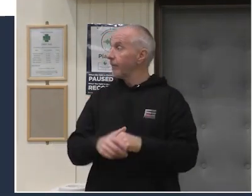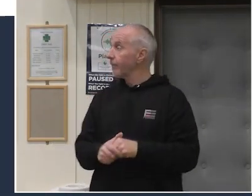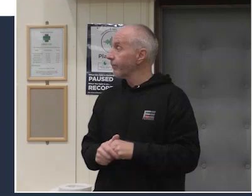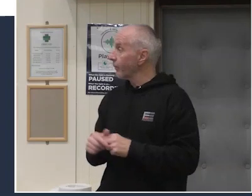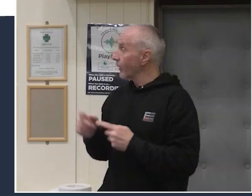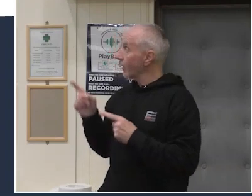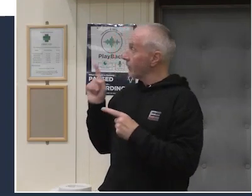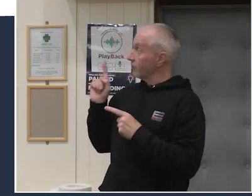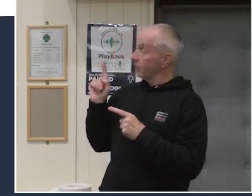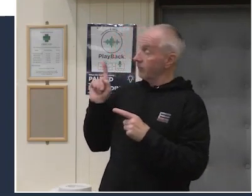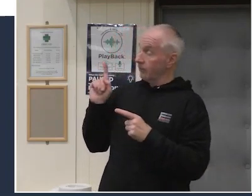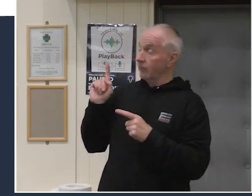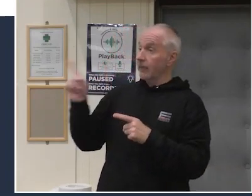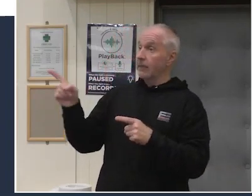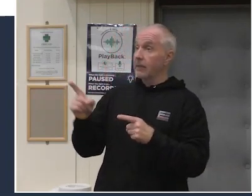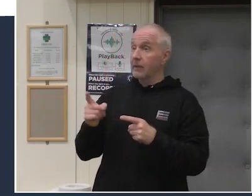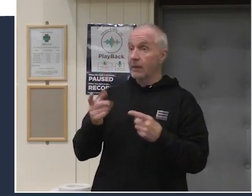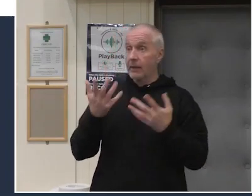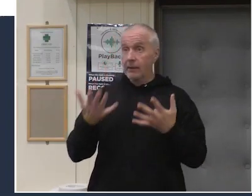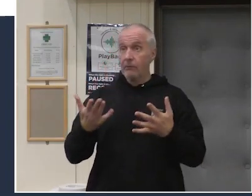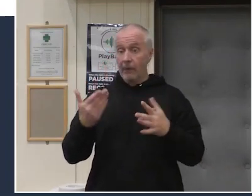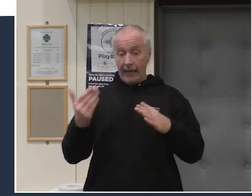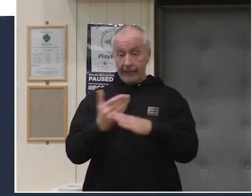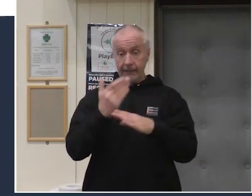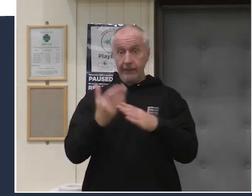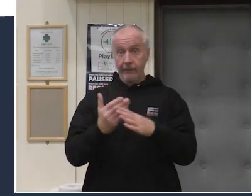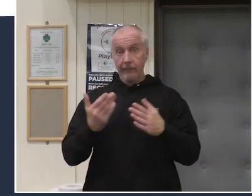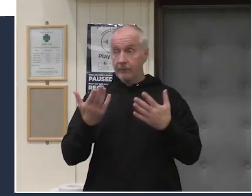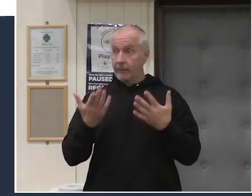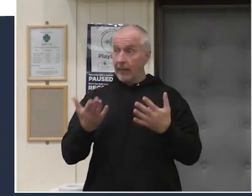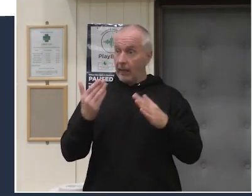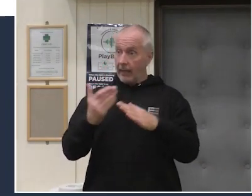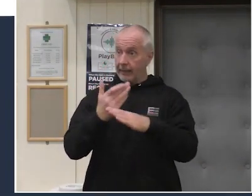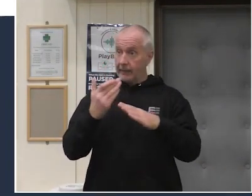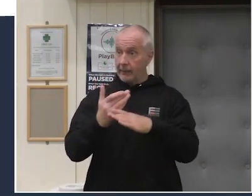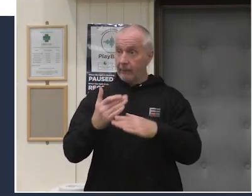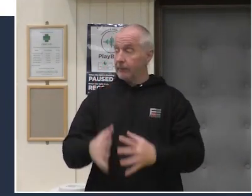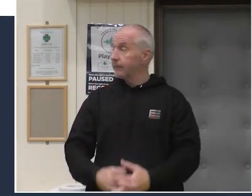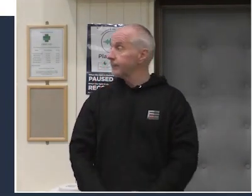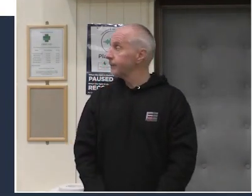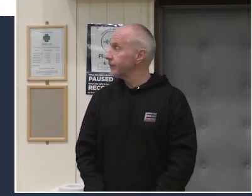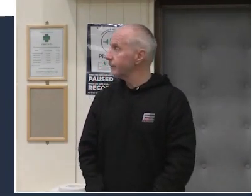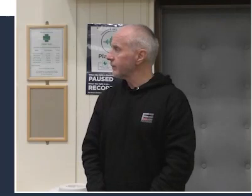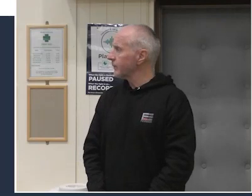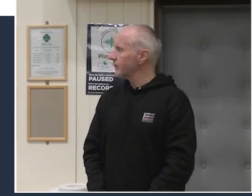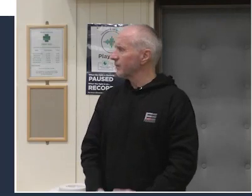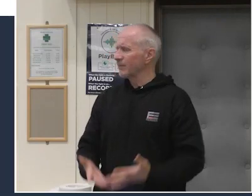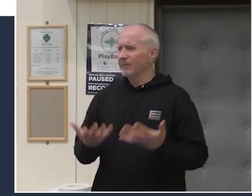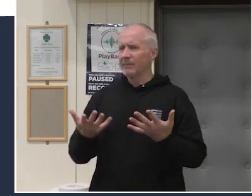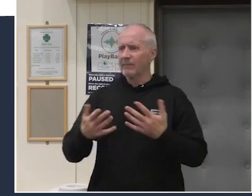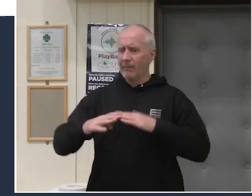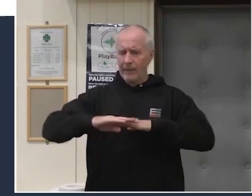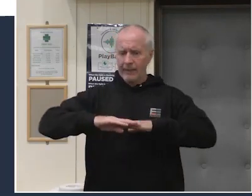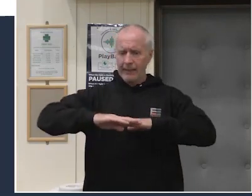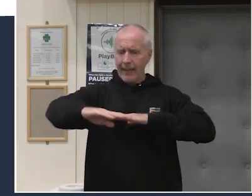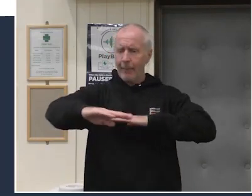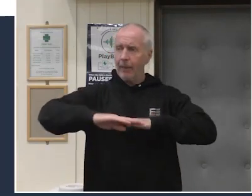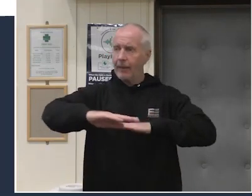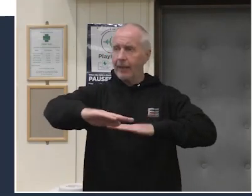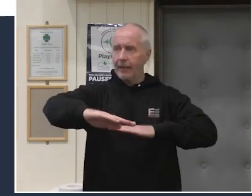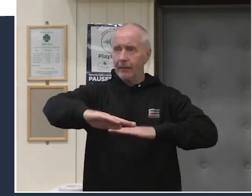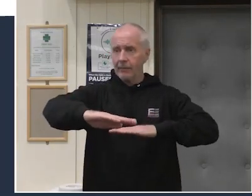much active. The mechanism is active. Now, you might say, well, the table can still rock from side to